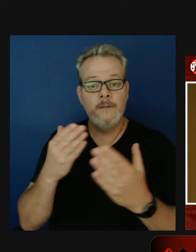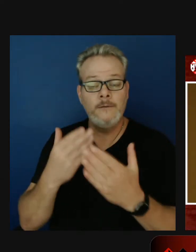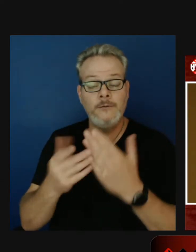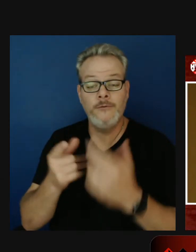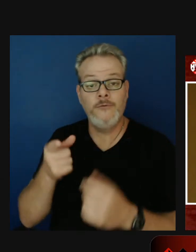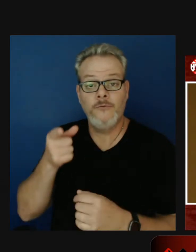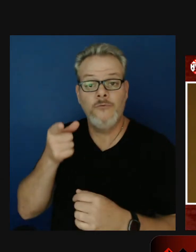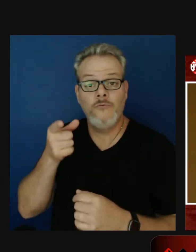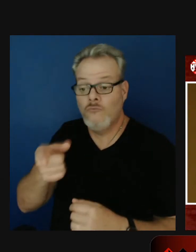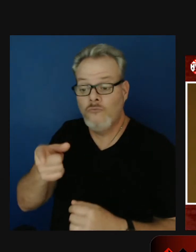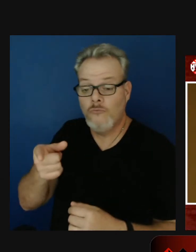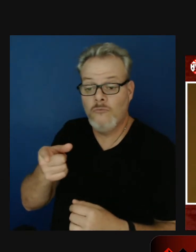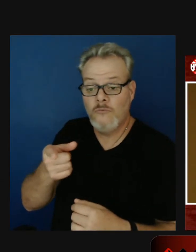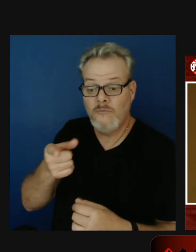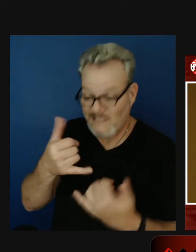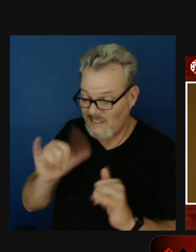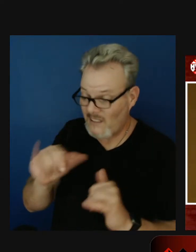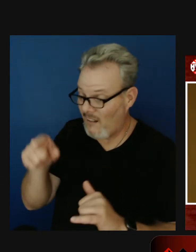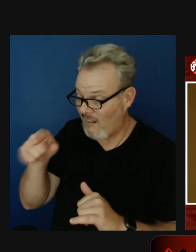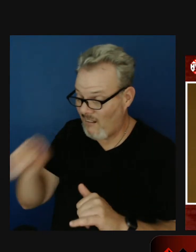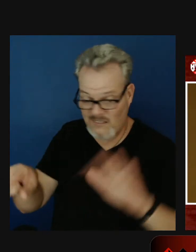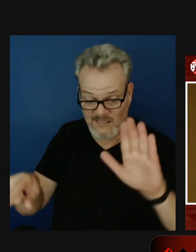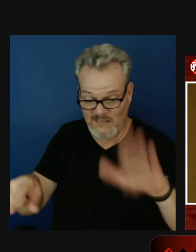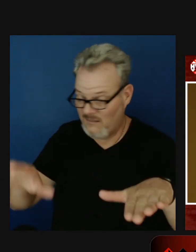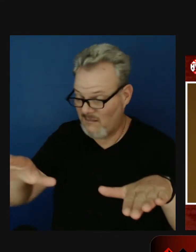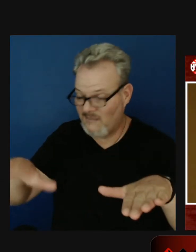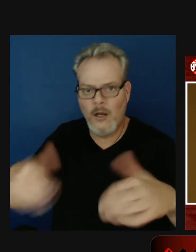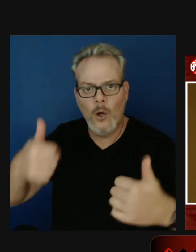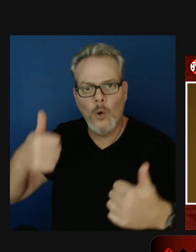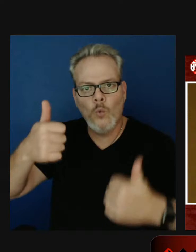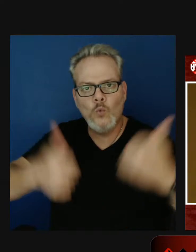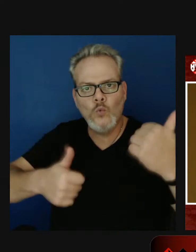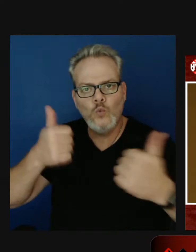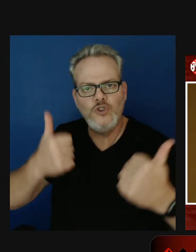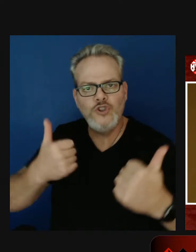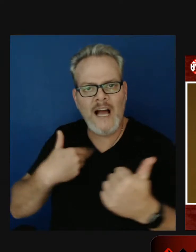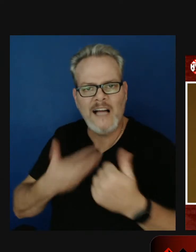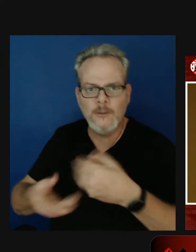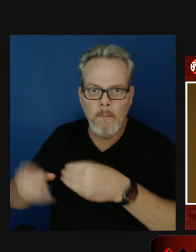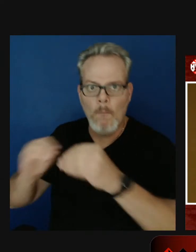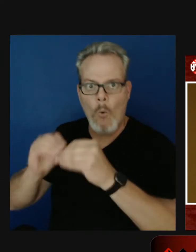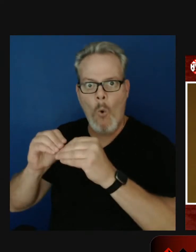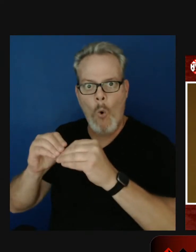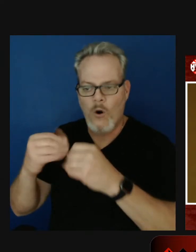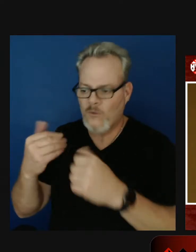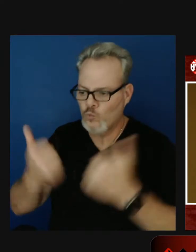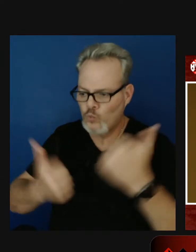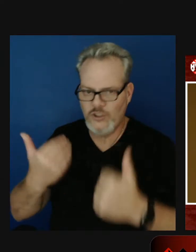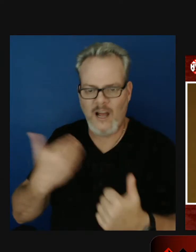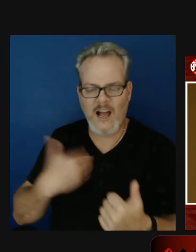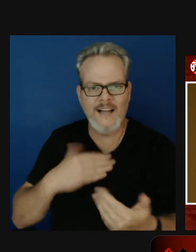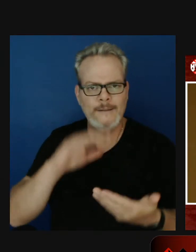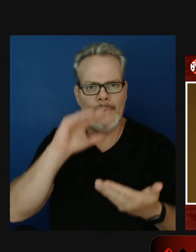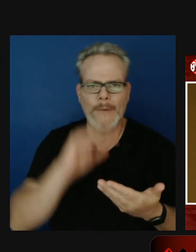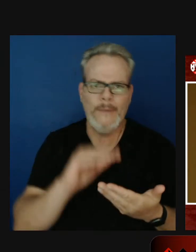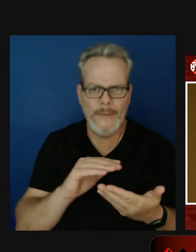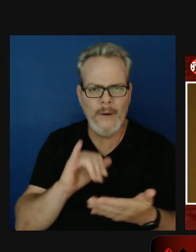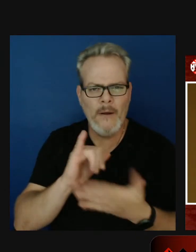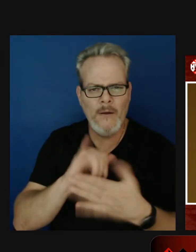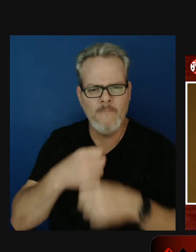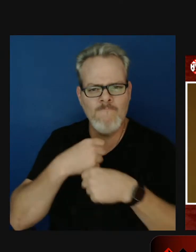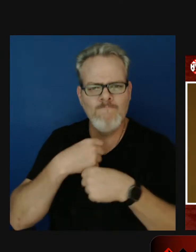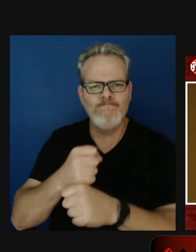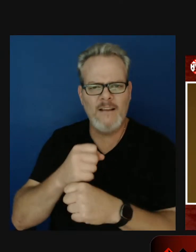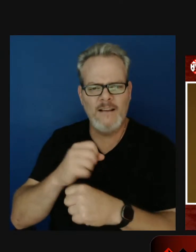out the aquifer, and you can tell which aquifers are plentiful, how thick they are, or if they're being diminished. Especially California is worried